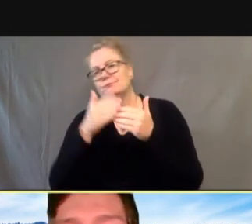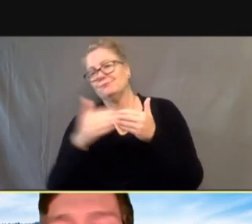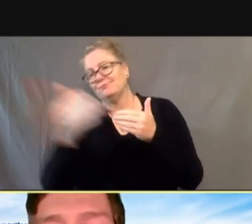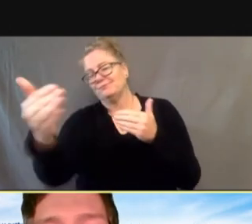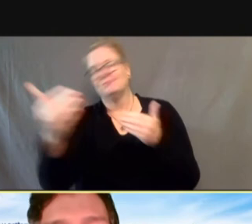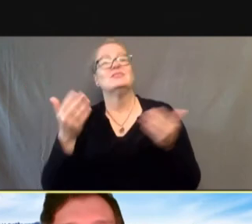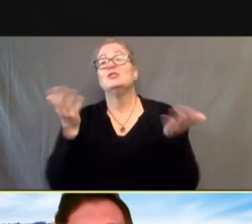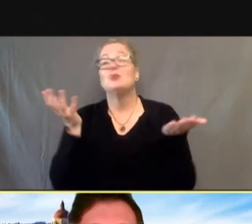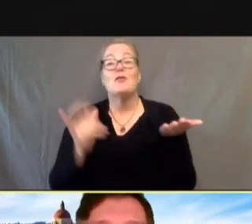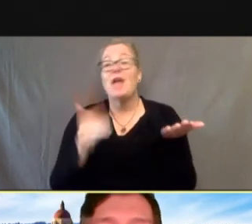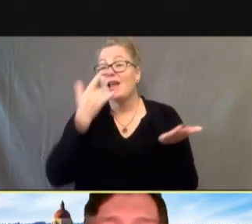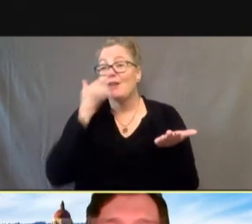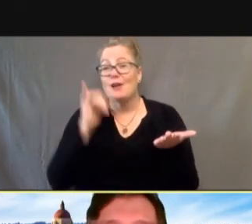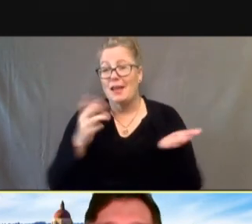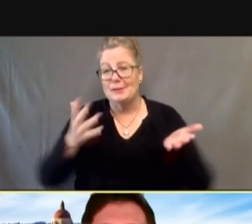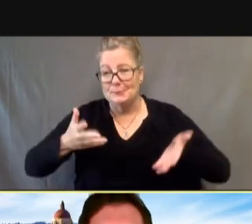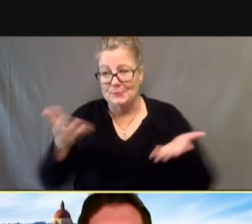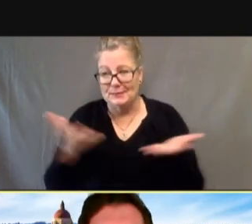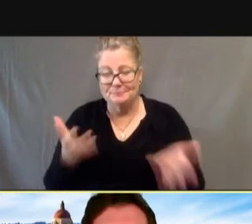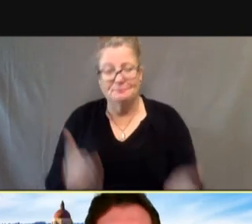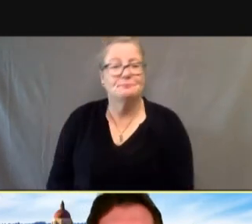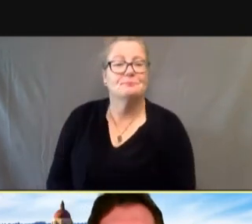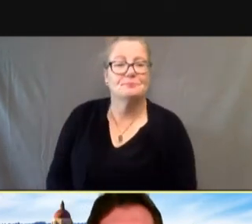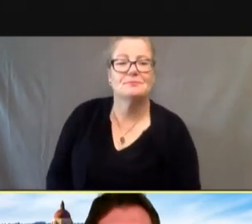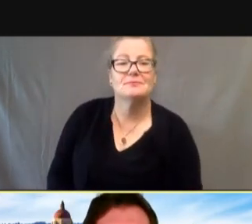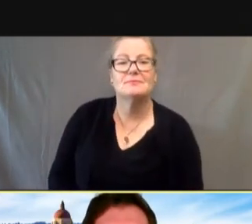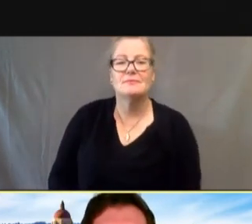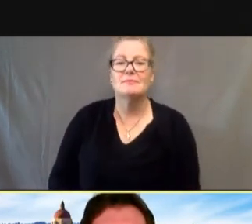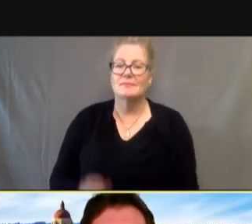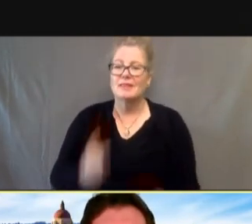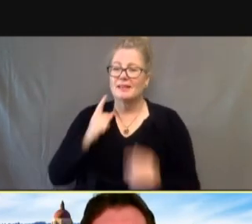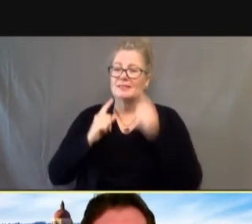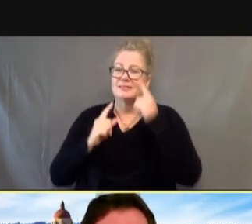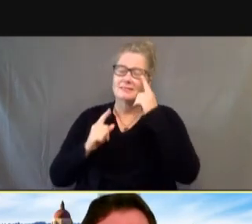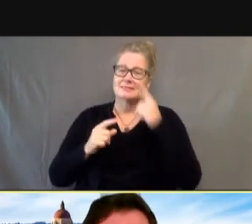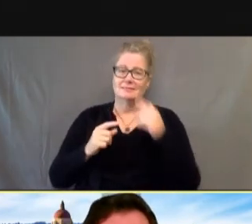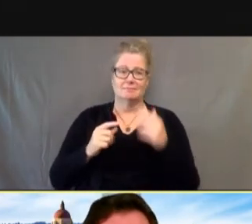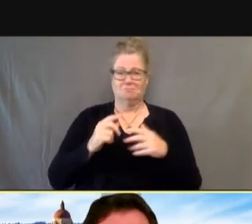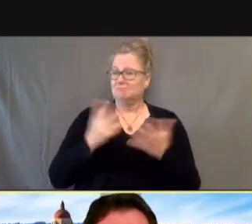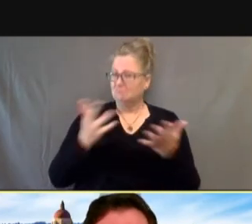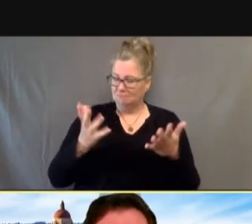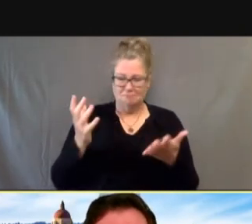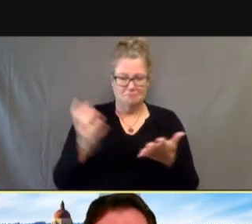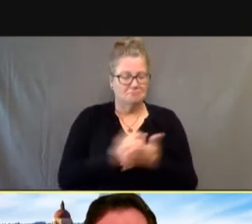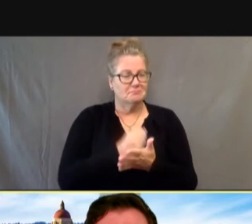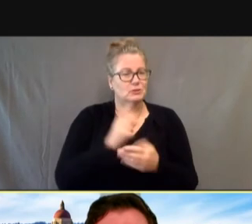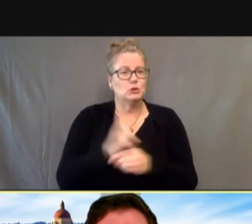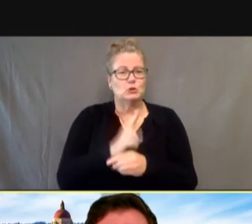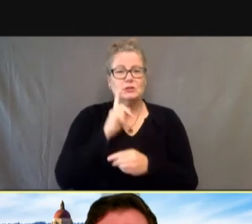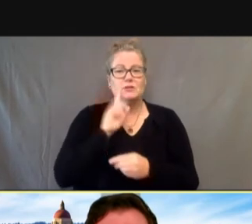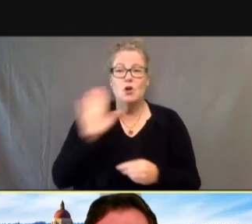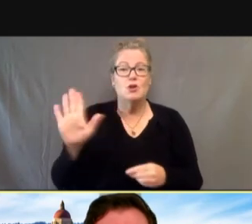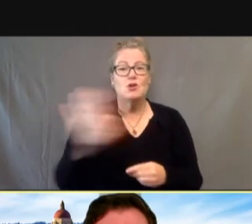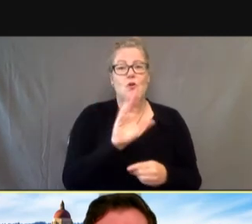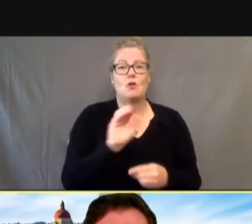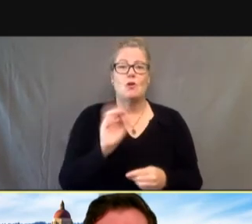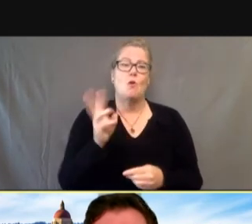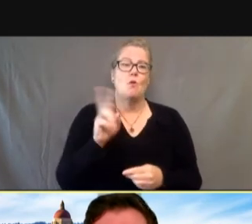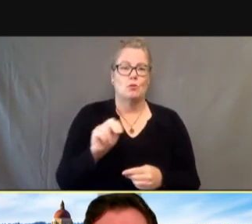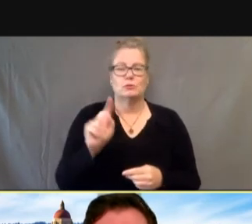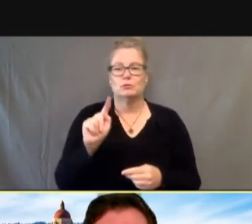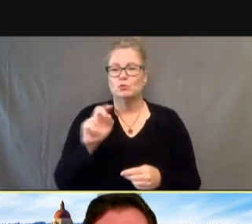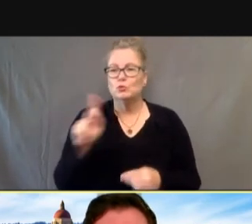So I would like to give you some strategies for your own toolkit. Number one, educate yourself on